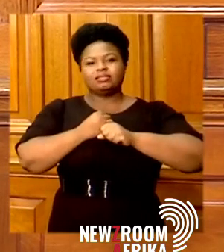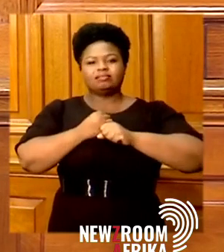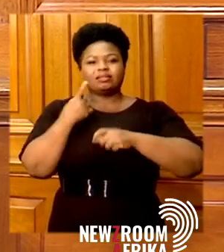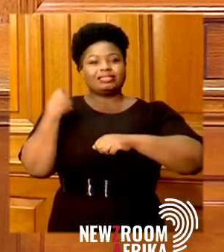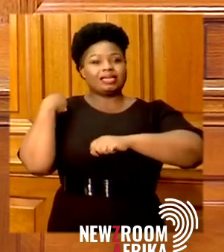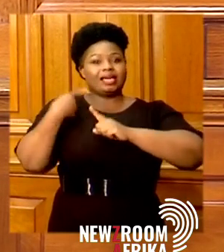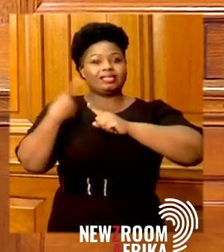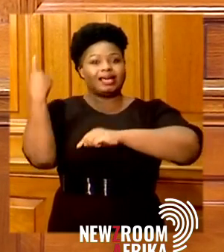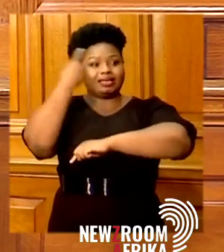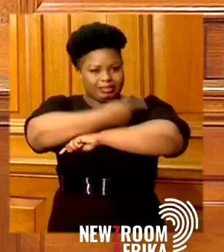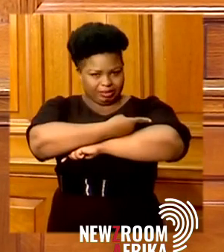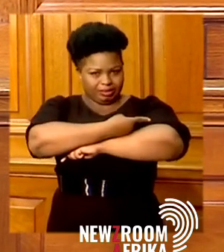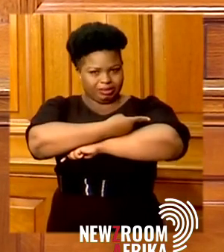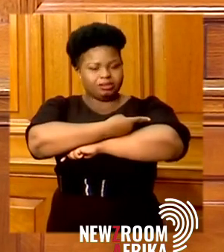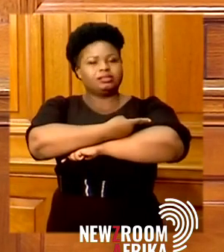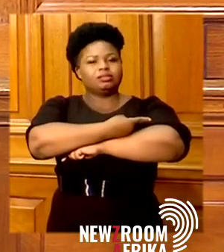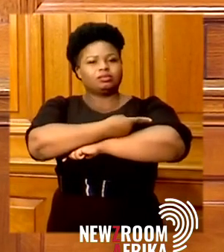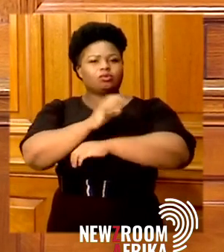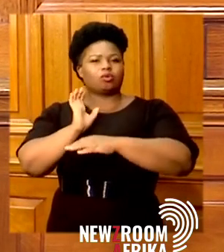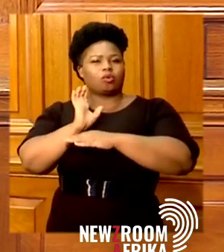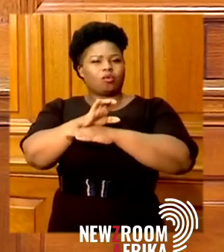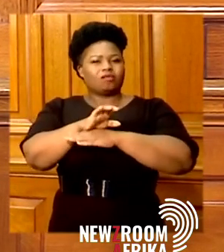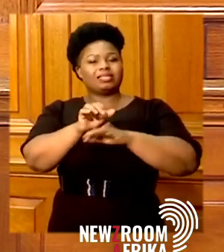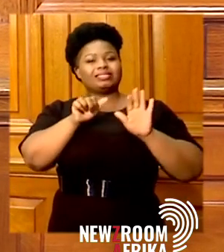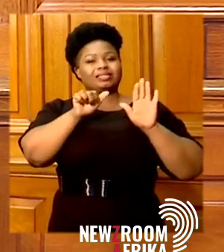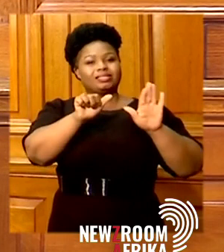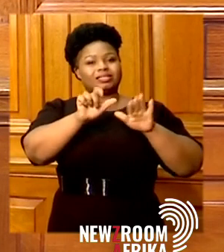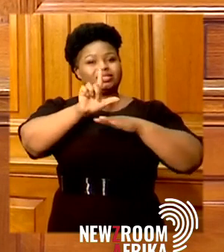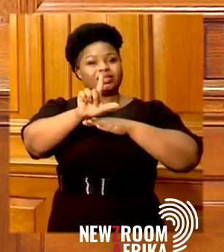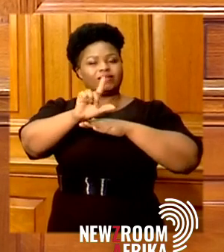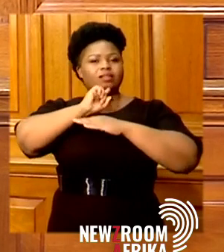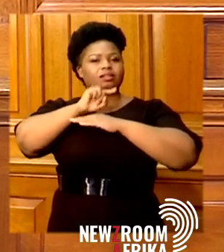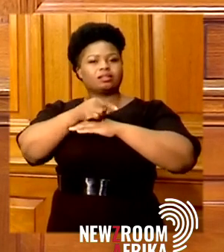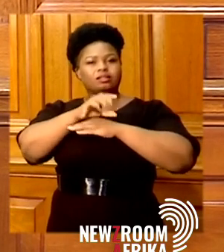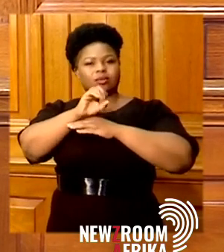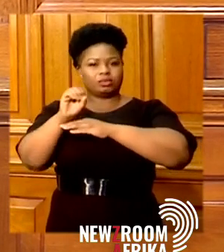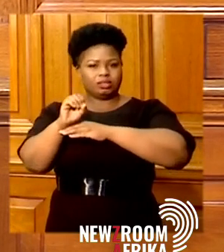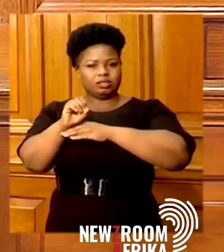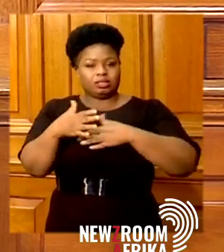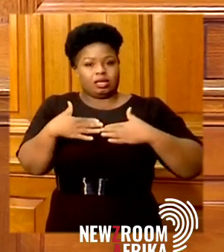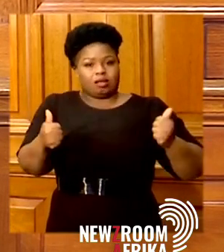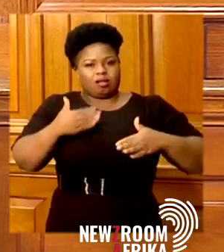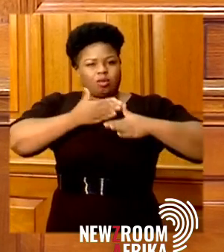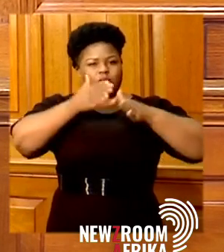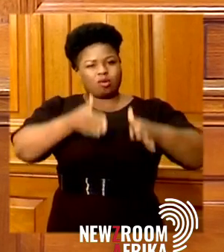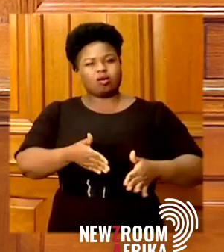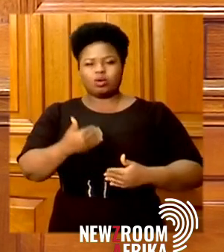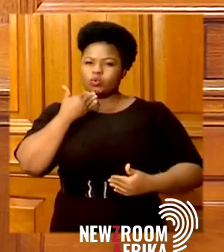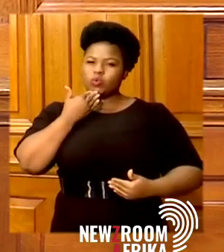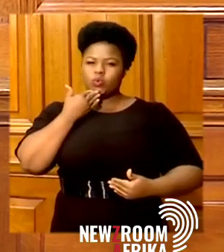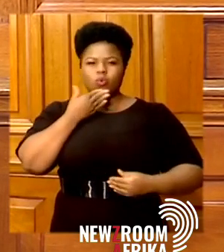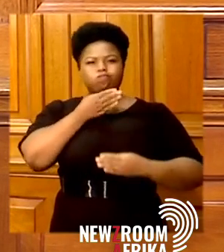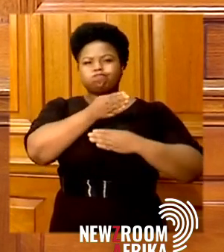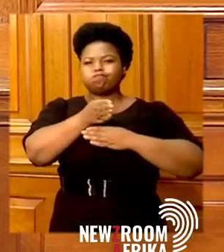than 67,000 health workers who are on the front line of our fight against